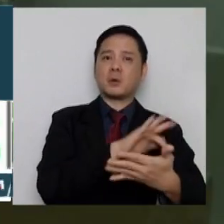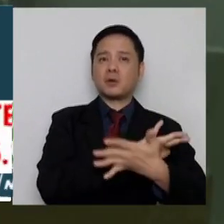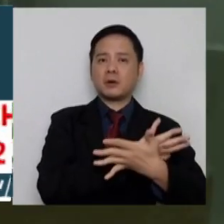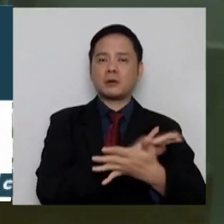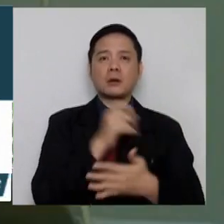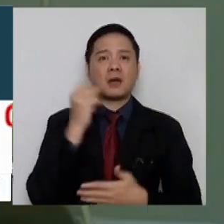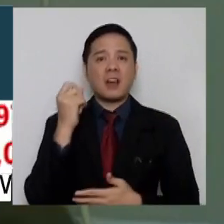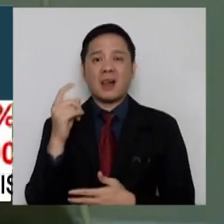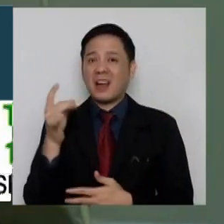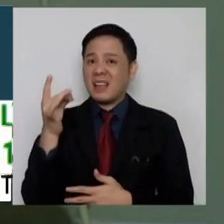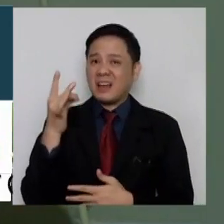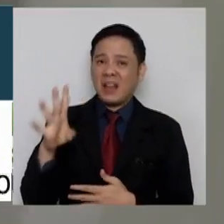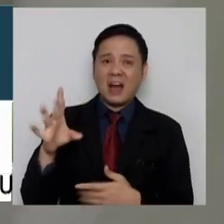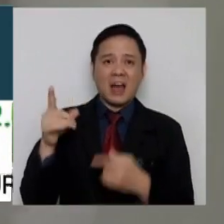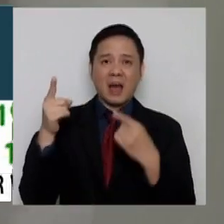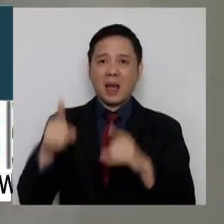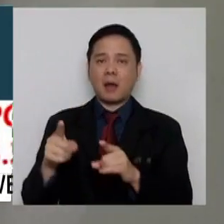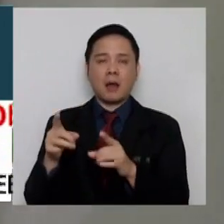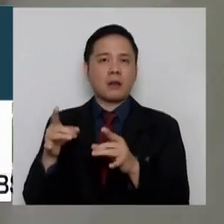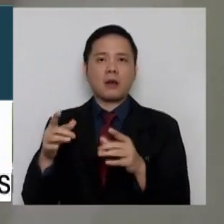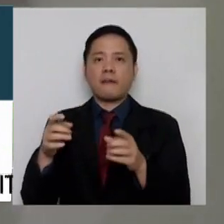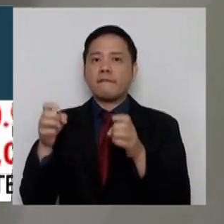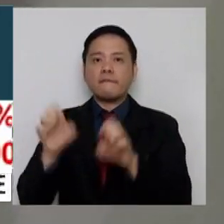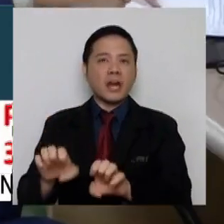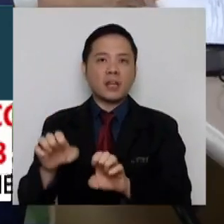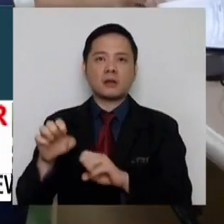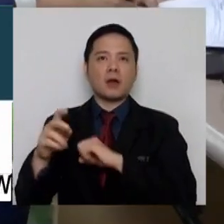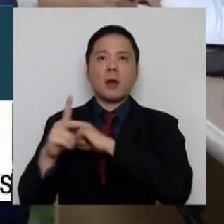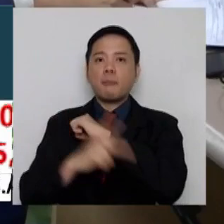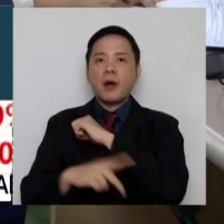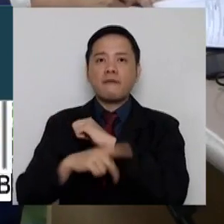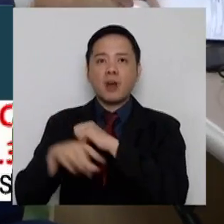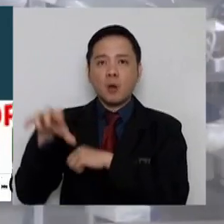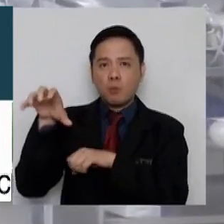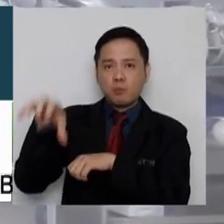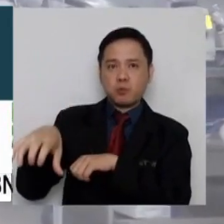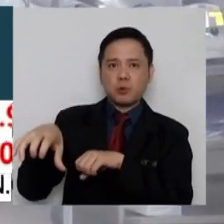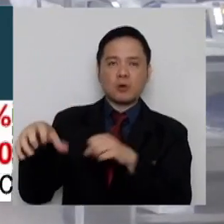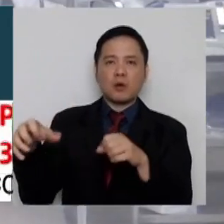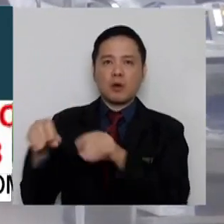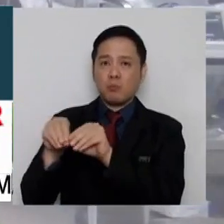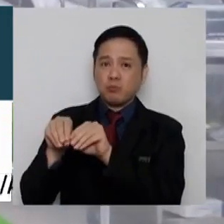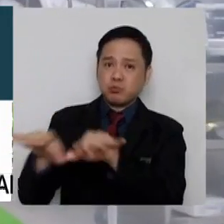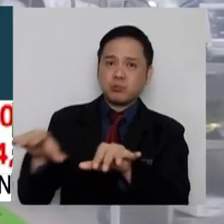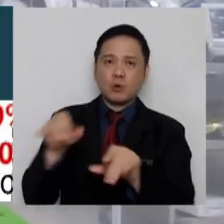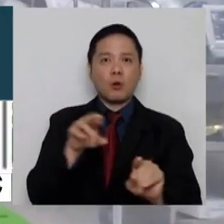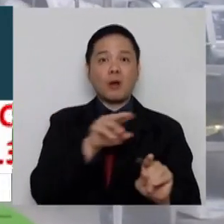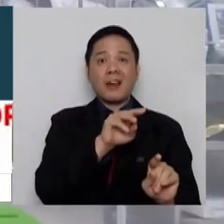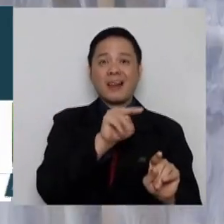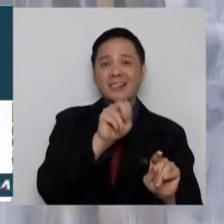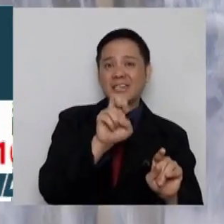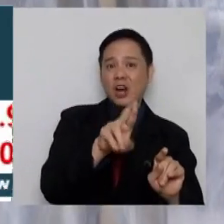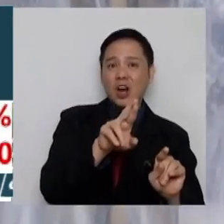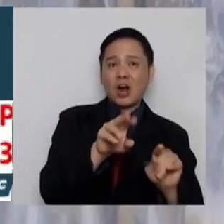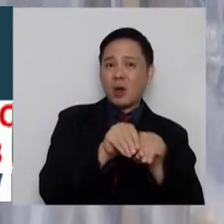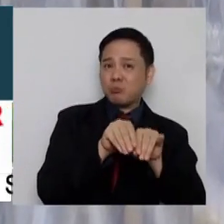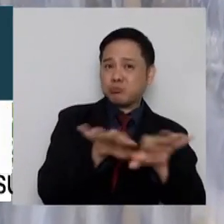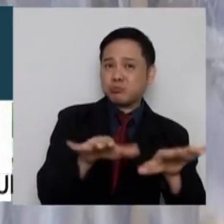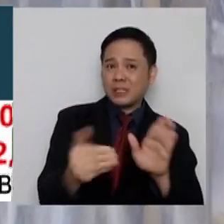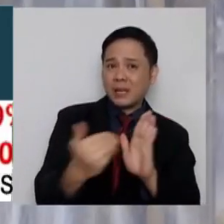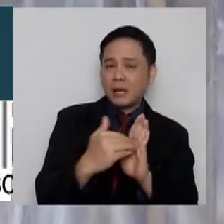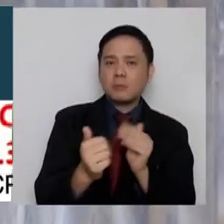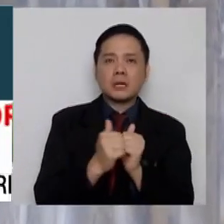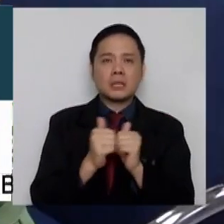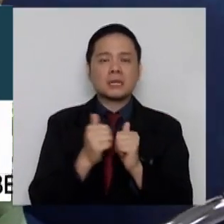spreader event in one province, or particularly in Metro Manila, then we can go back to the situation we were in